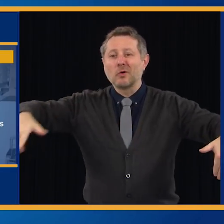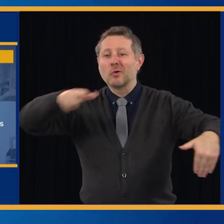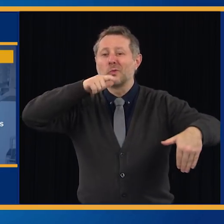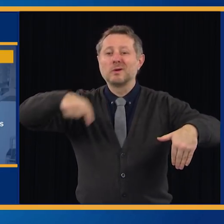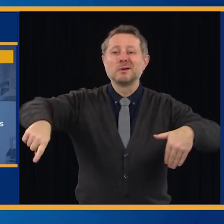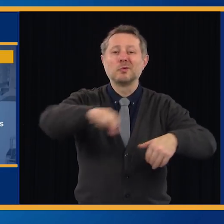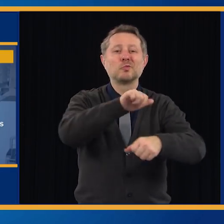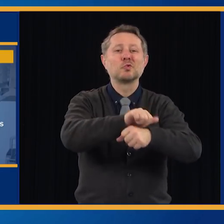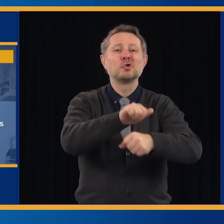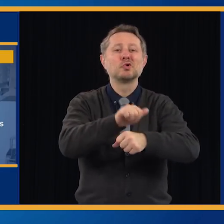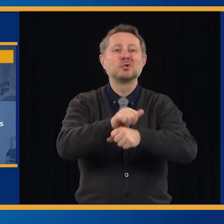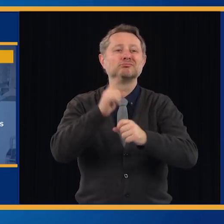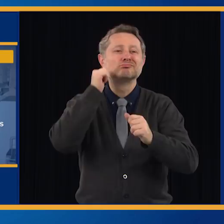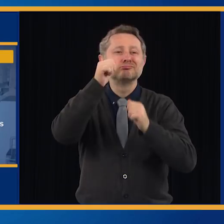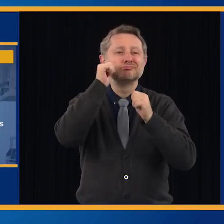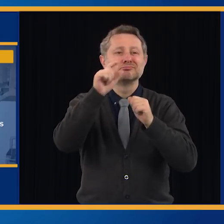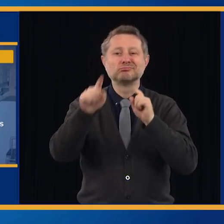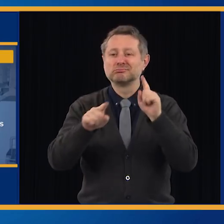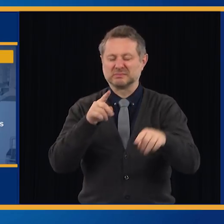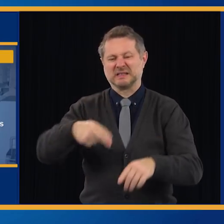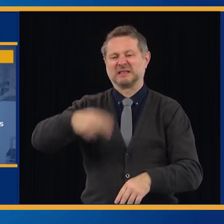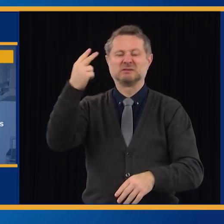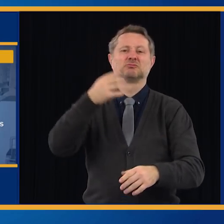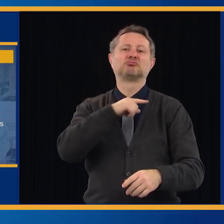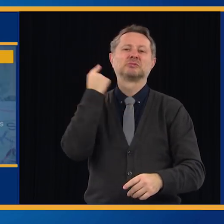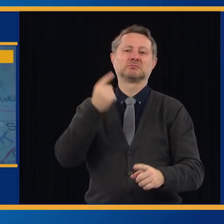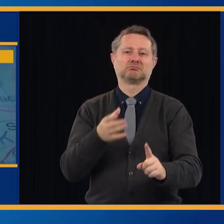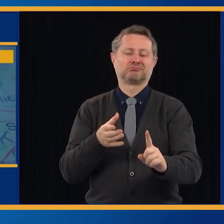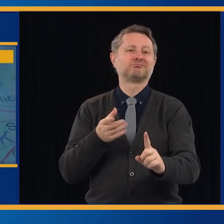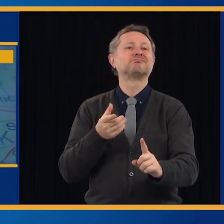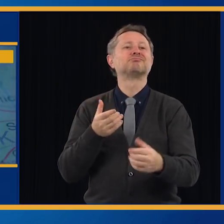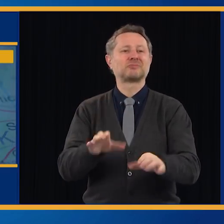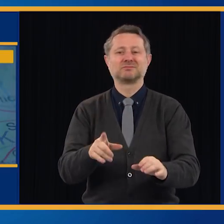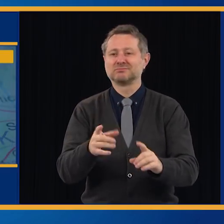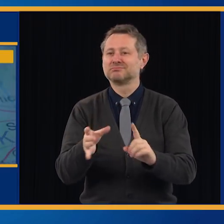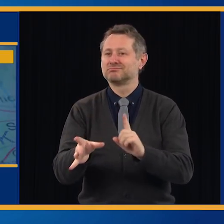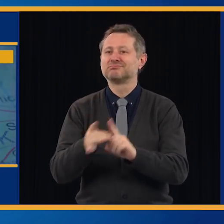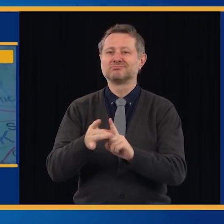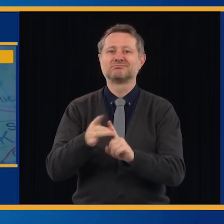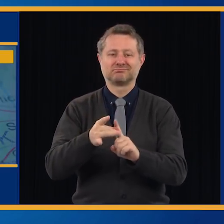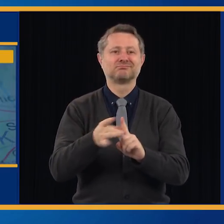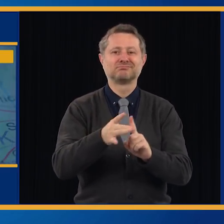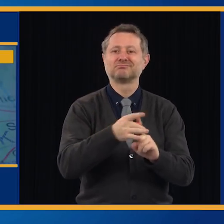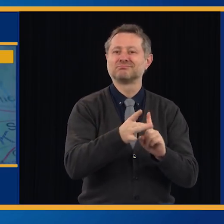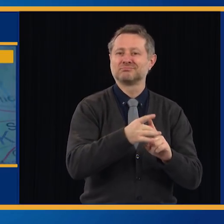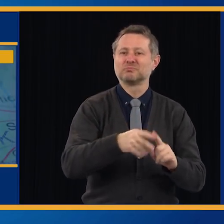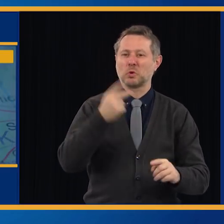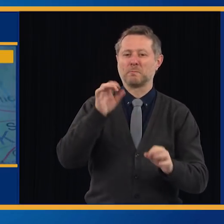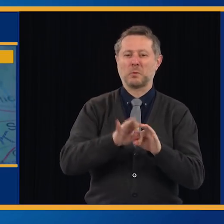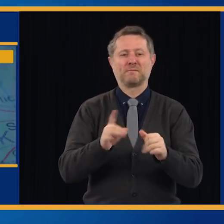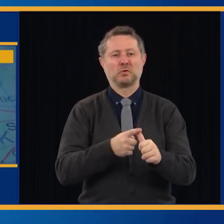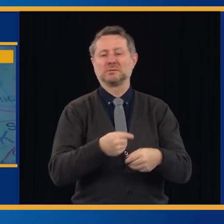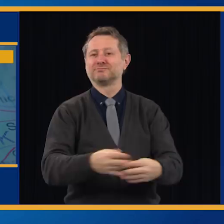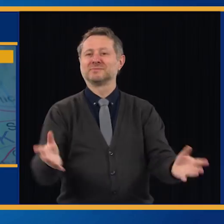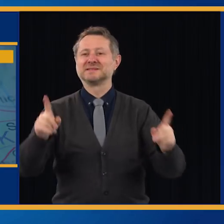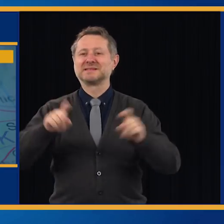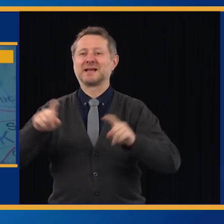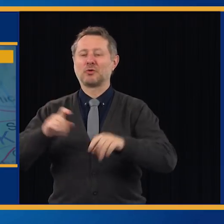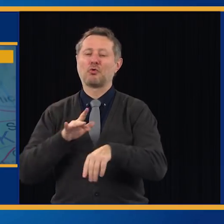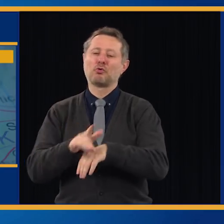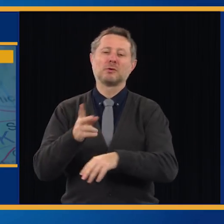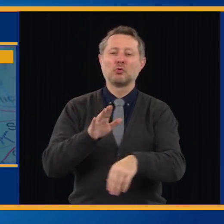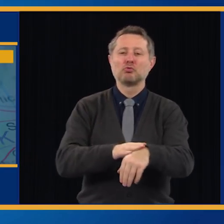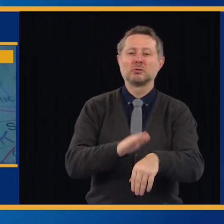themselves in harm's way, and we want to make sure they have the testing so we have an early alert system. You have to have the right number of